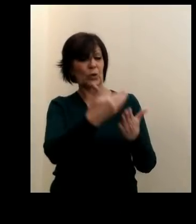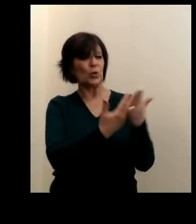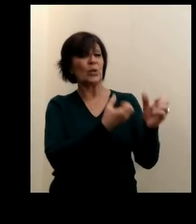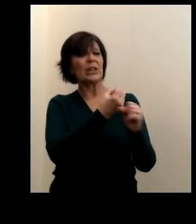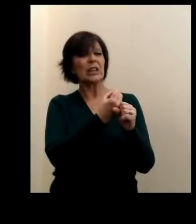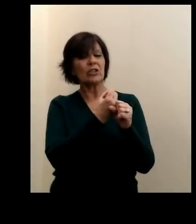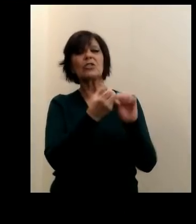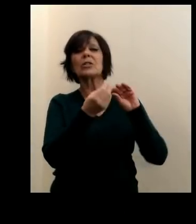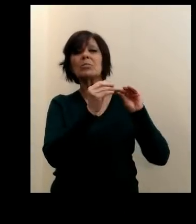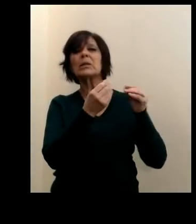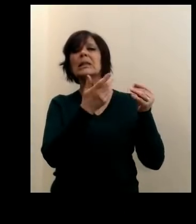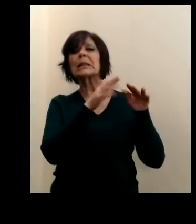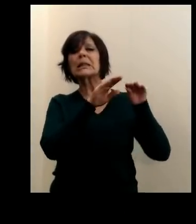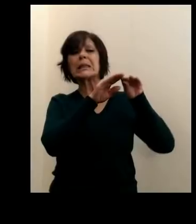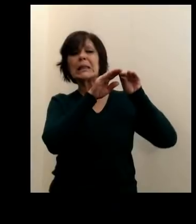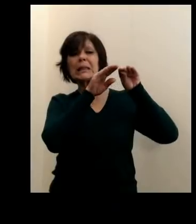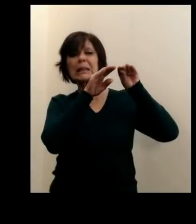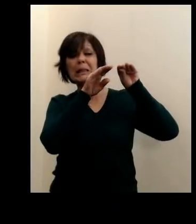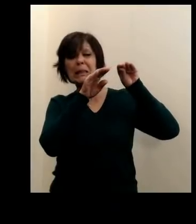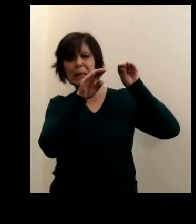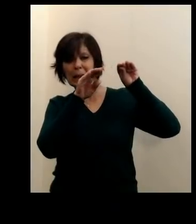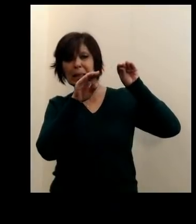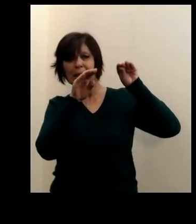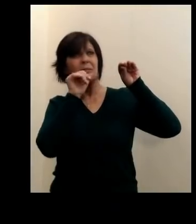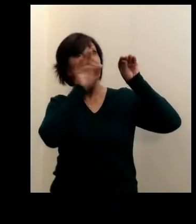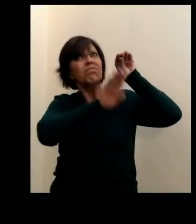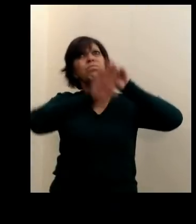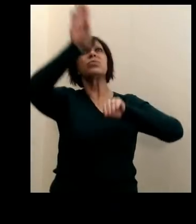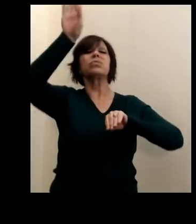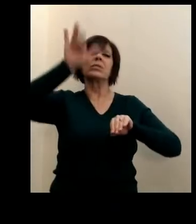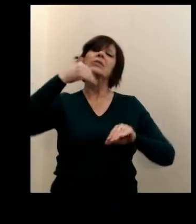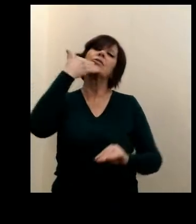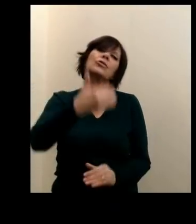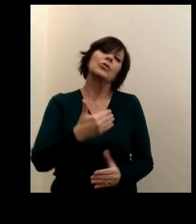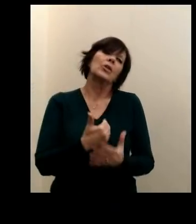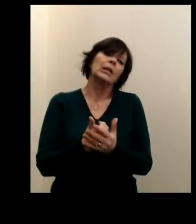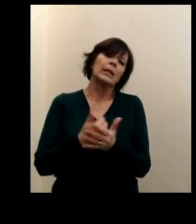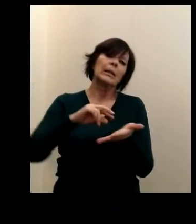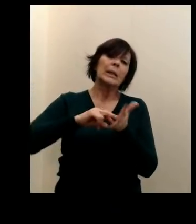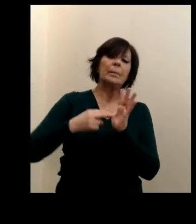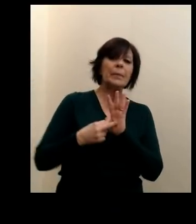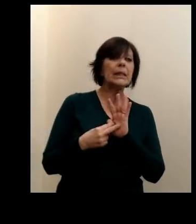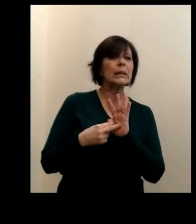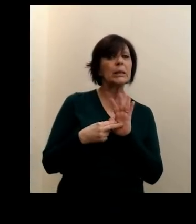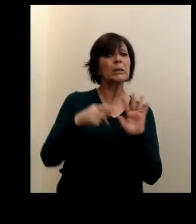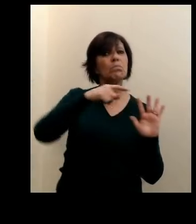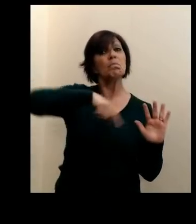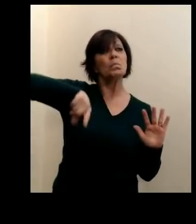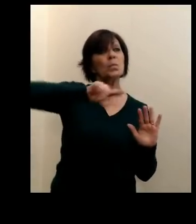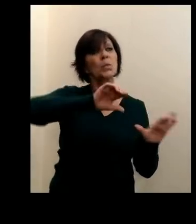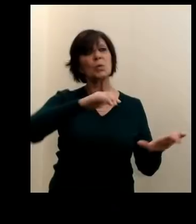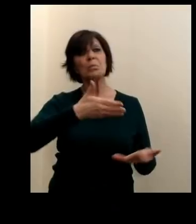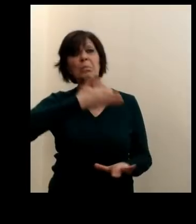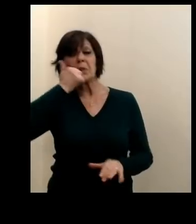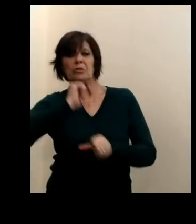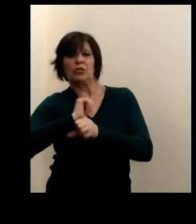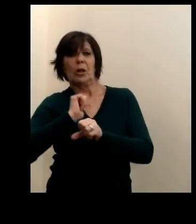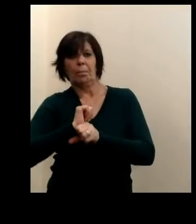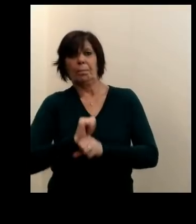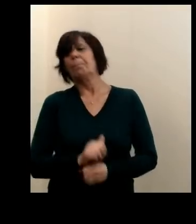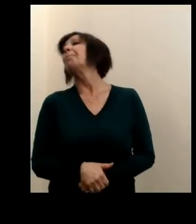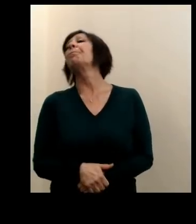Year's spike that existed, and that's a good sign. That means that we think we're doing a better job with regards to the